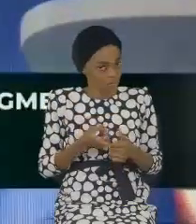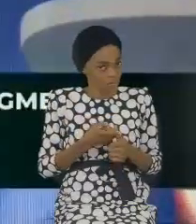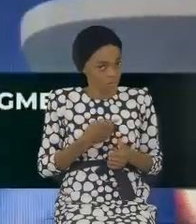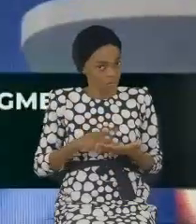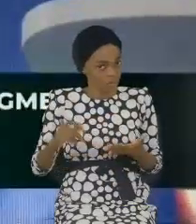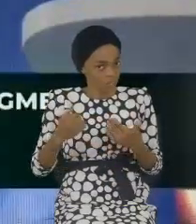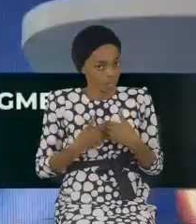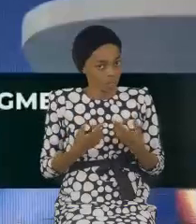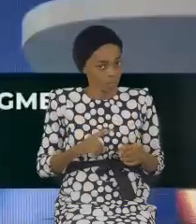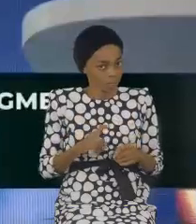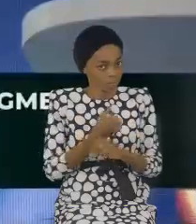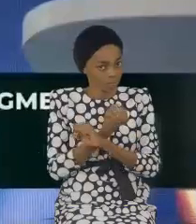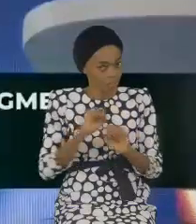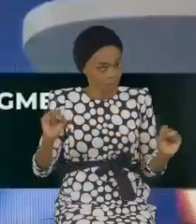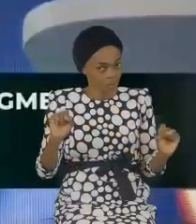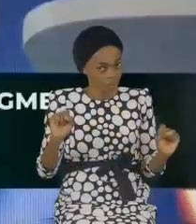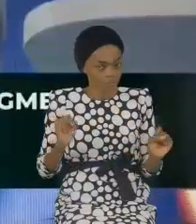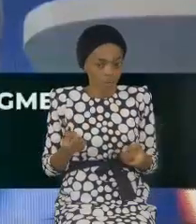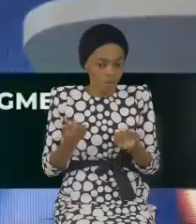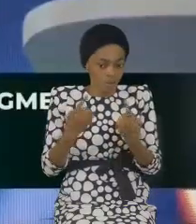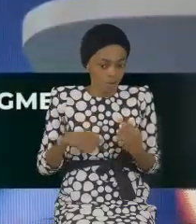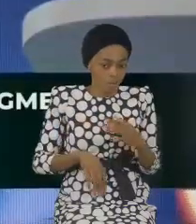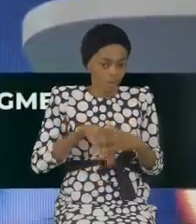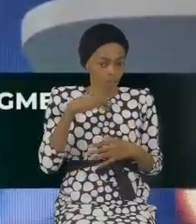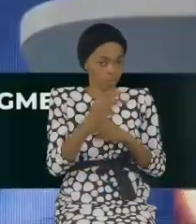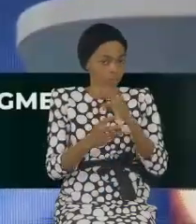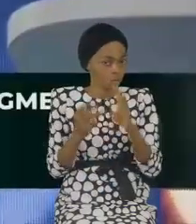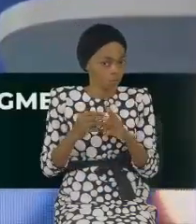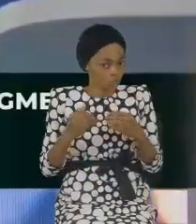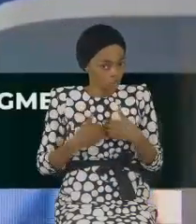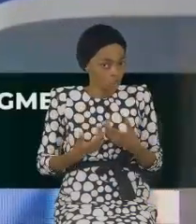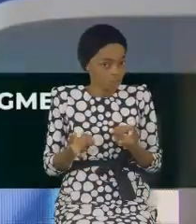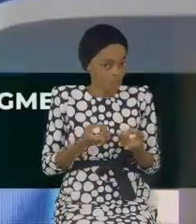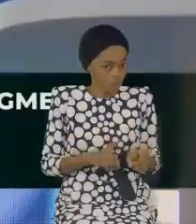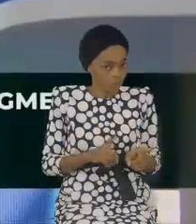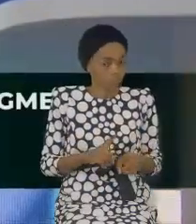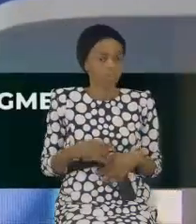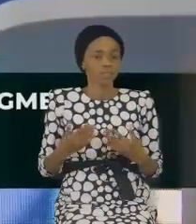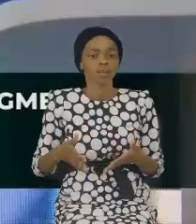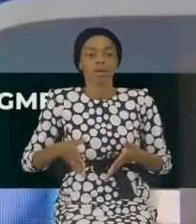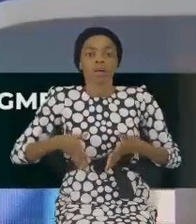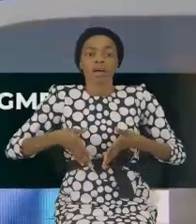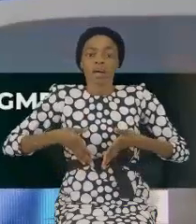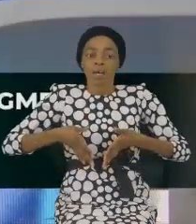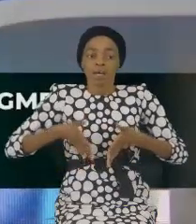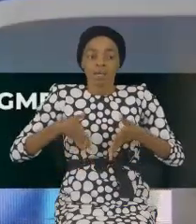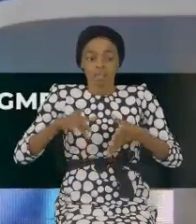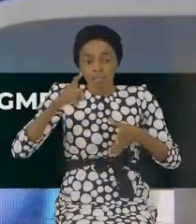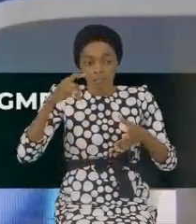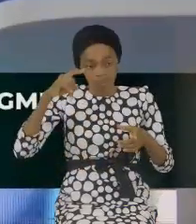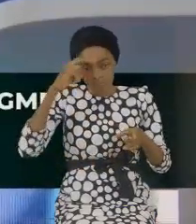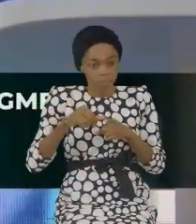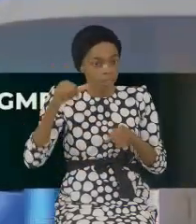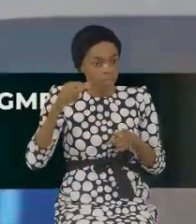place, justification, coming out of the world. Now, brethren, lest there be in any of you an